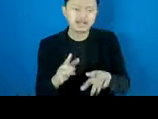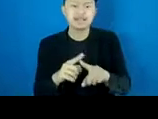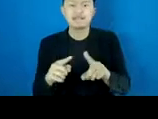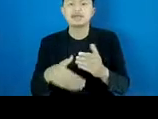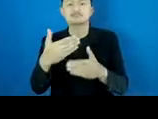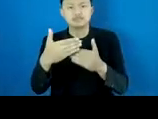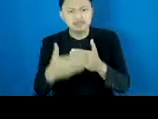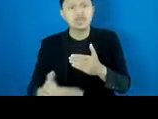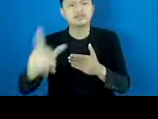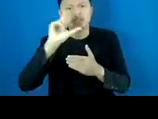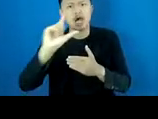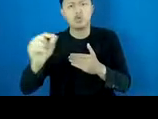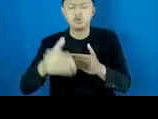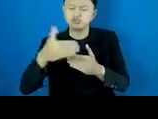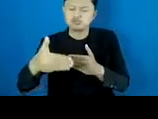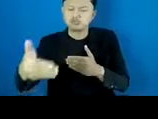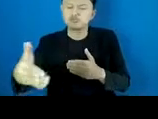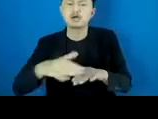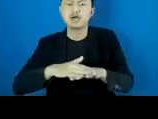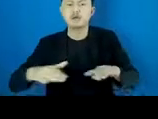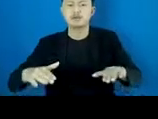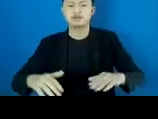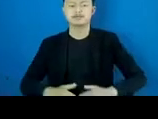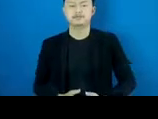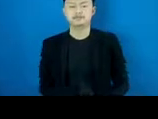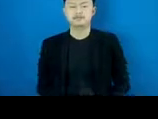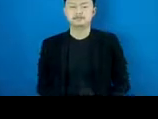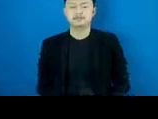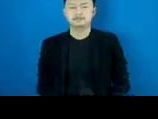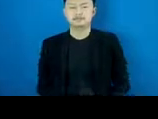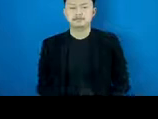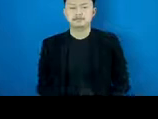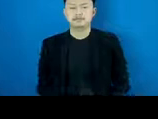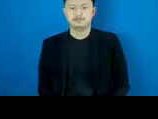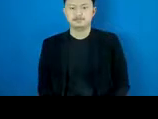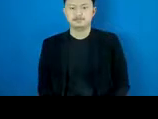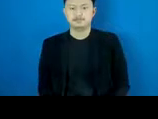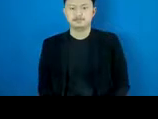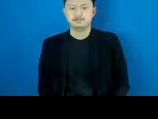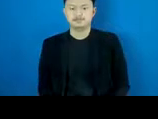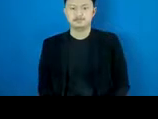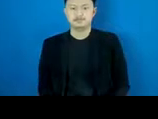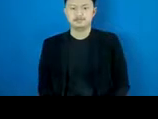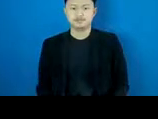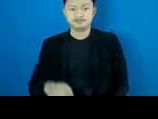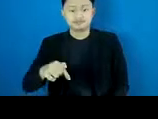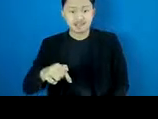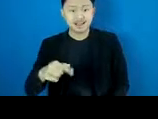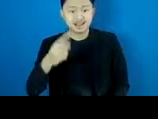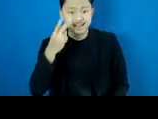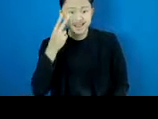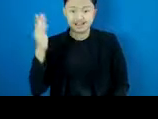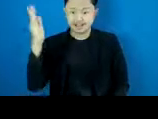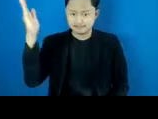more than the lithium ion phosphate batteries. And the current that can be drawn